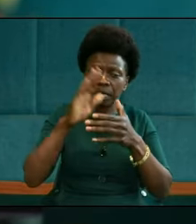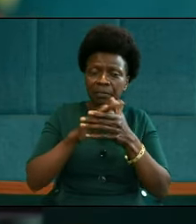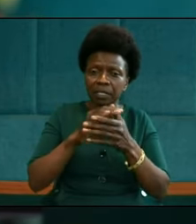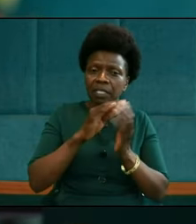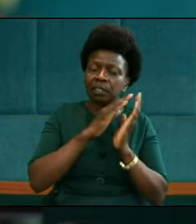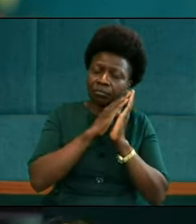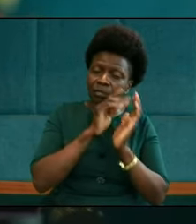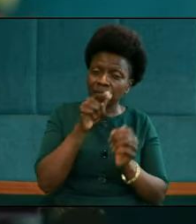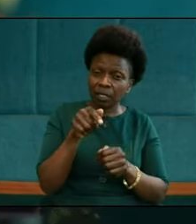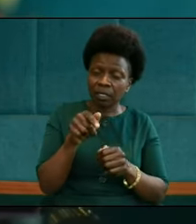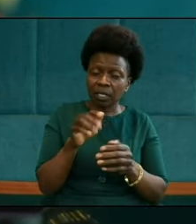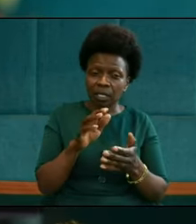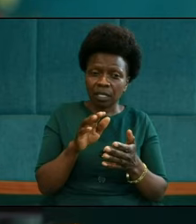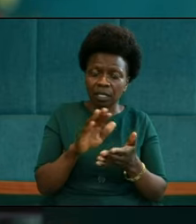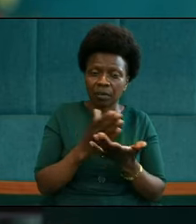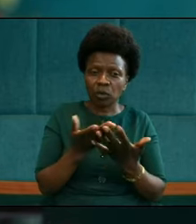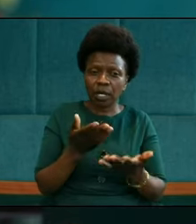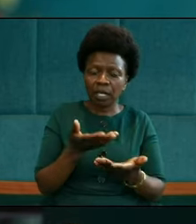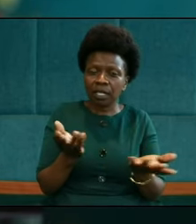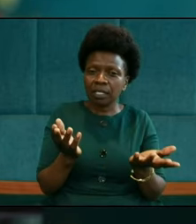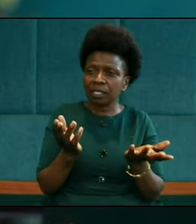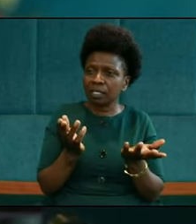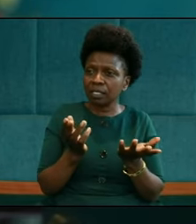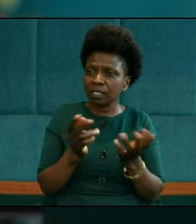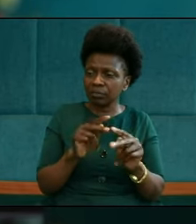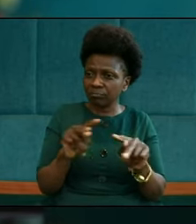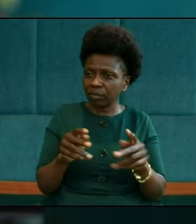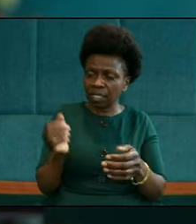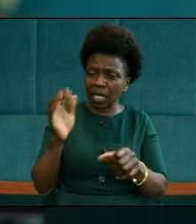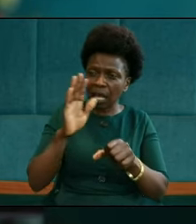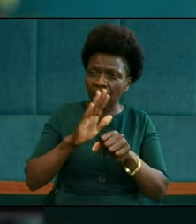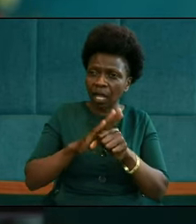lying down somewhere in the night. There is